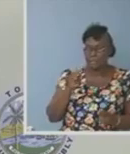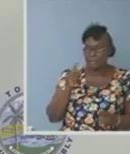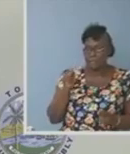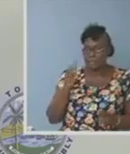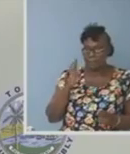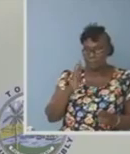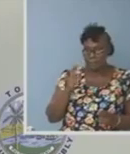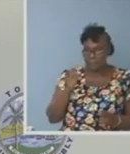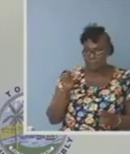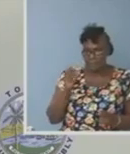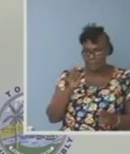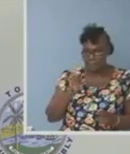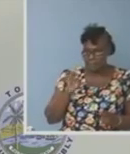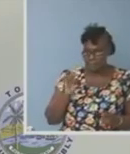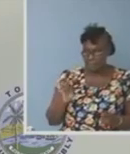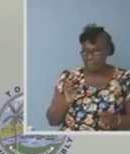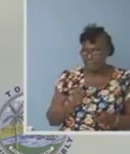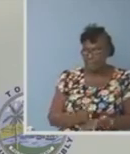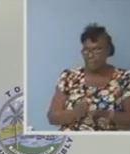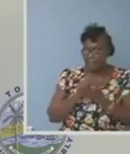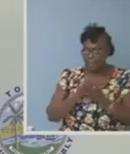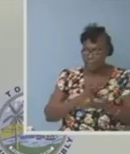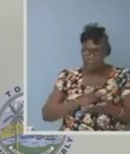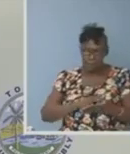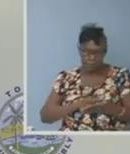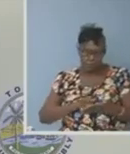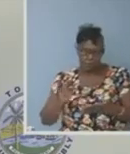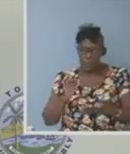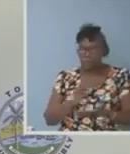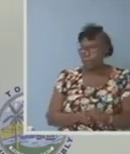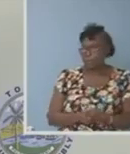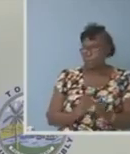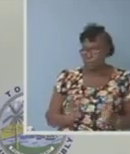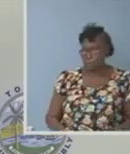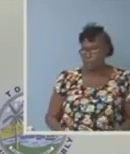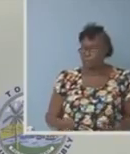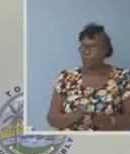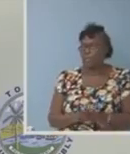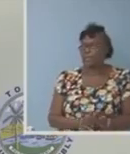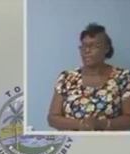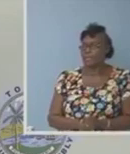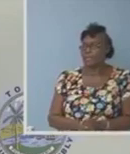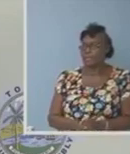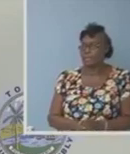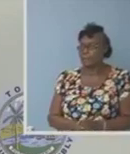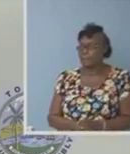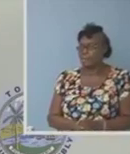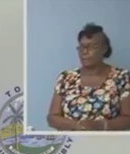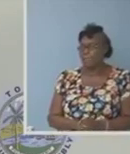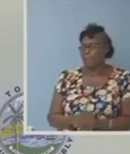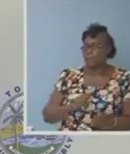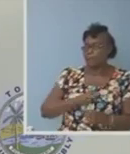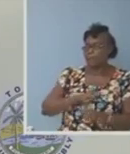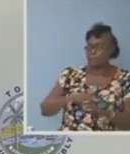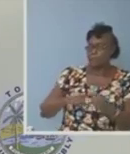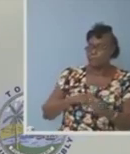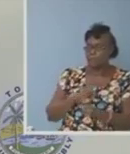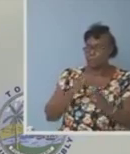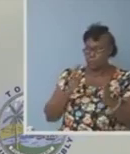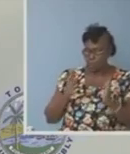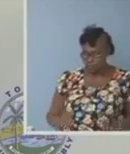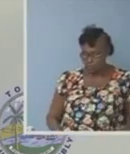our high-risk students. This will be done electronically, obviously. Social workers,